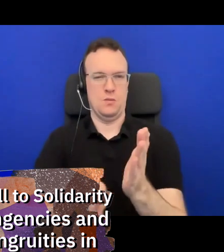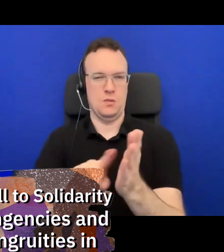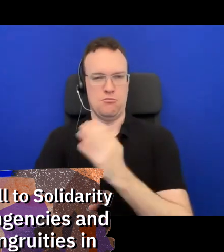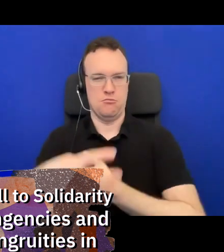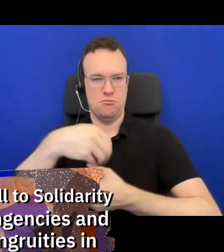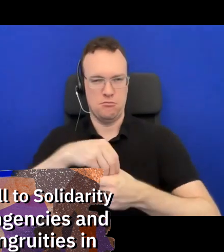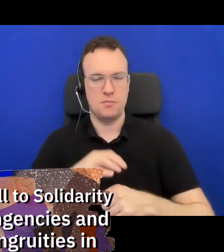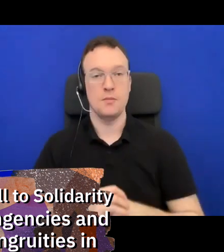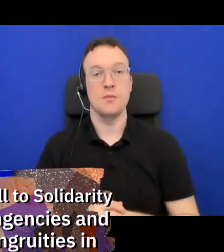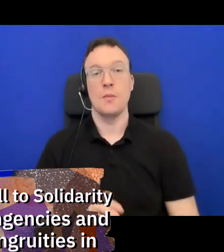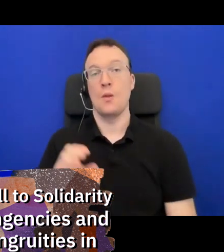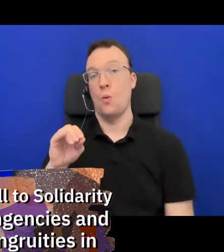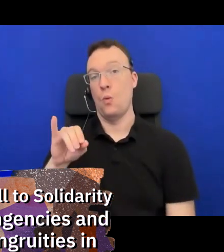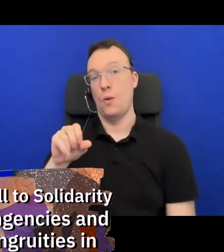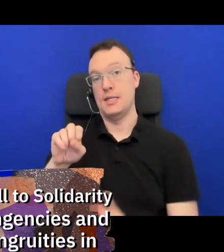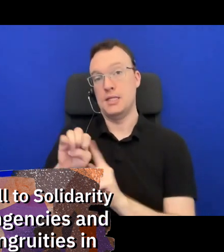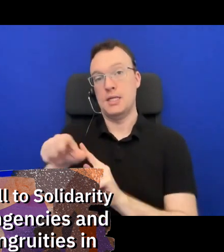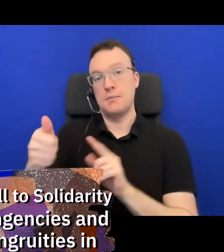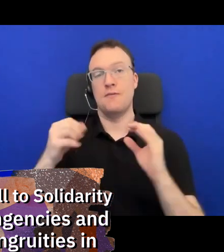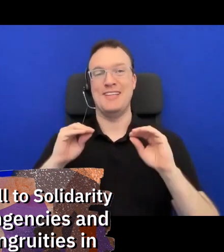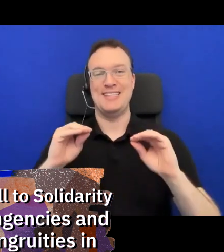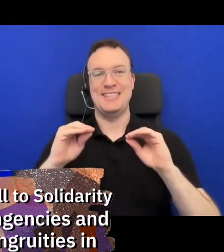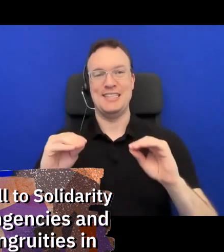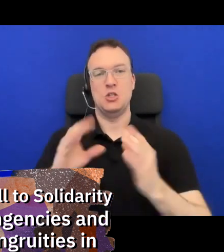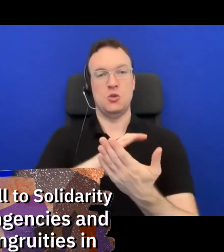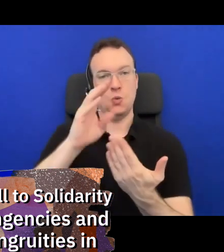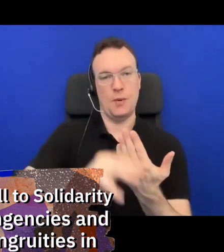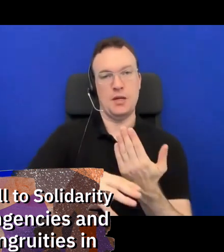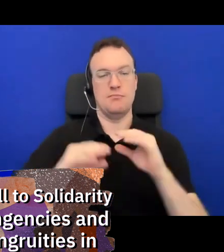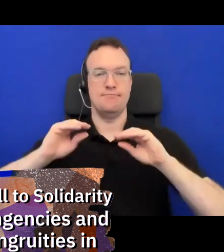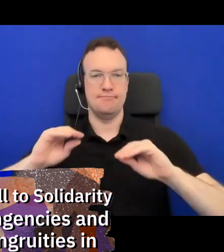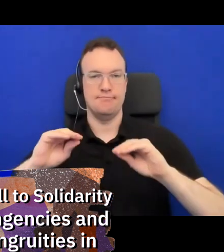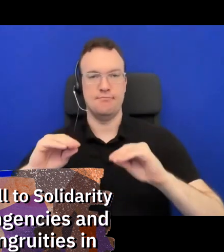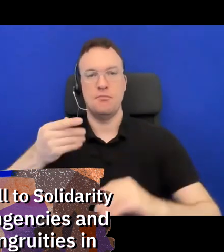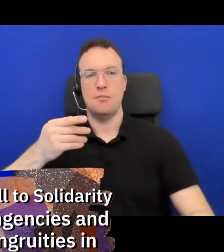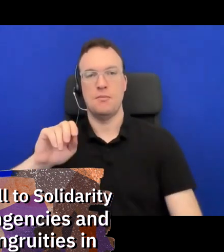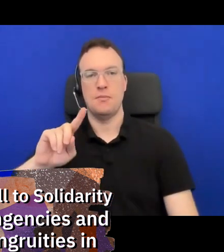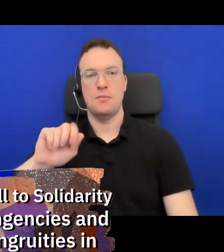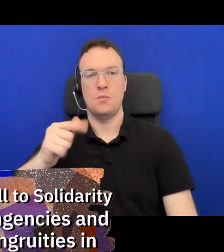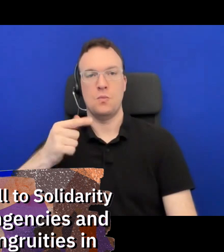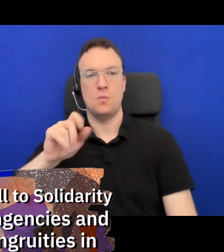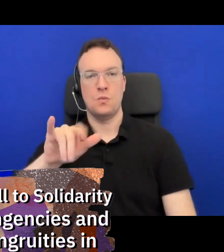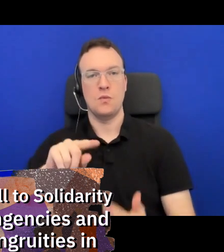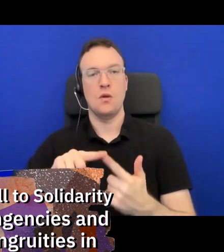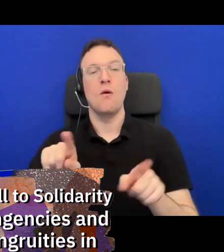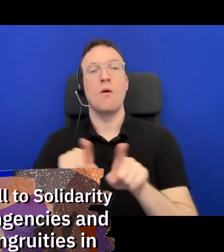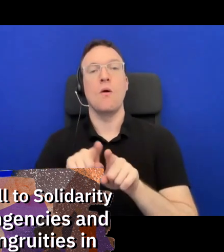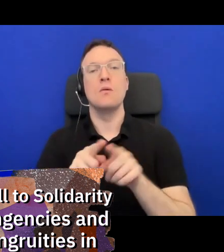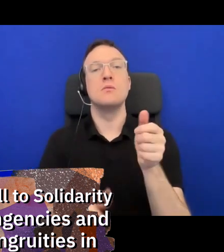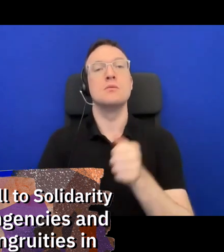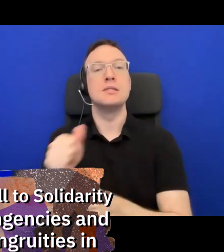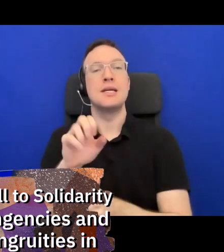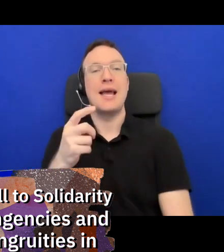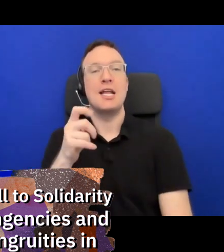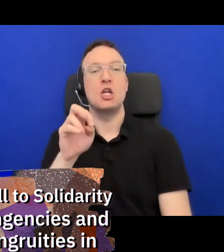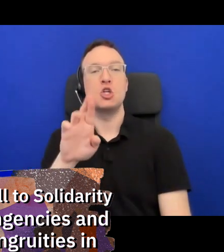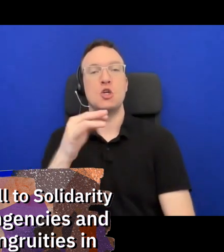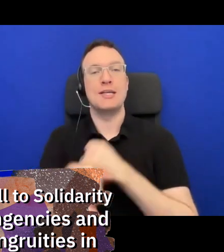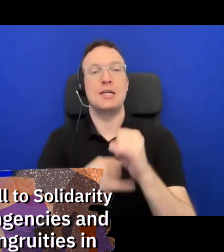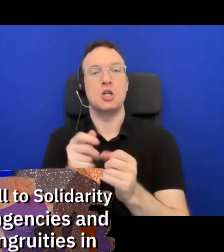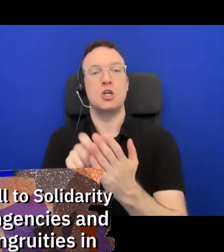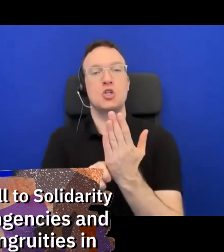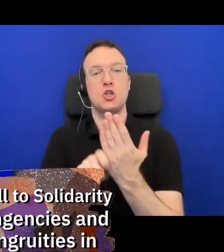At OISE, he is a professor of curriculum and pedagogy and editor-in-chief of the International Journal